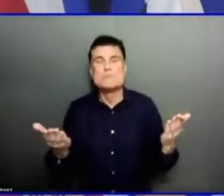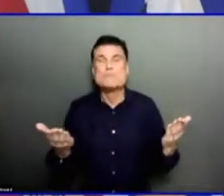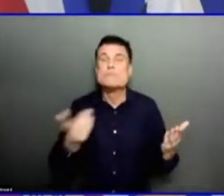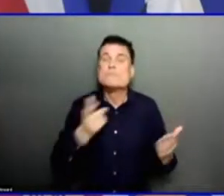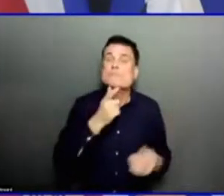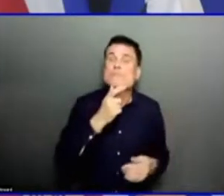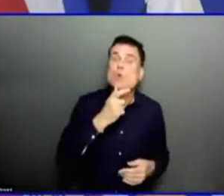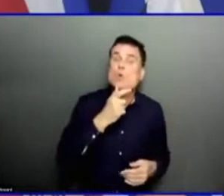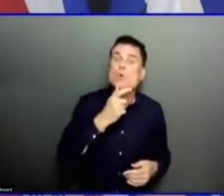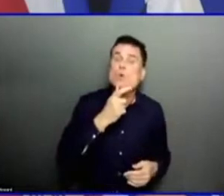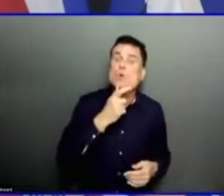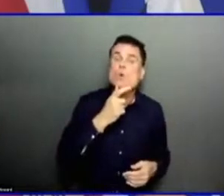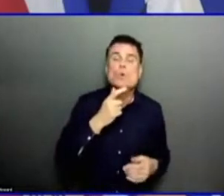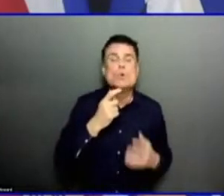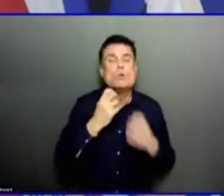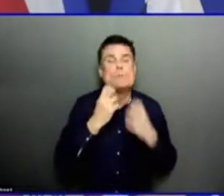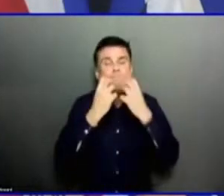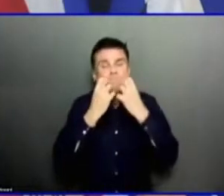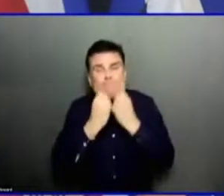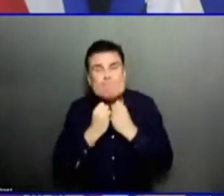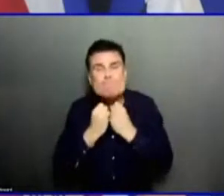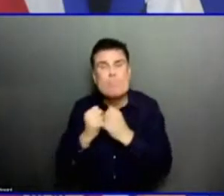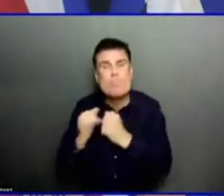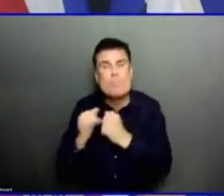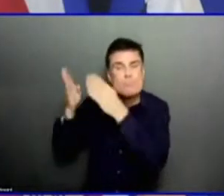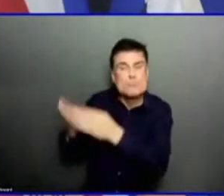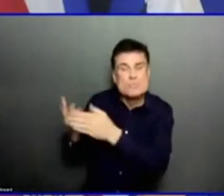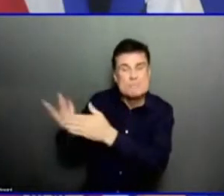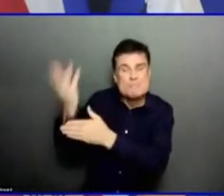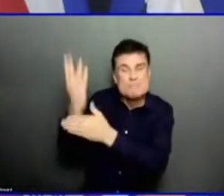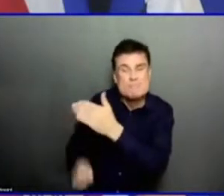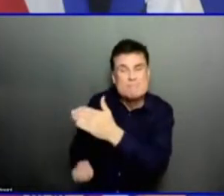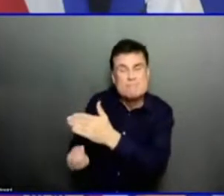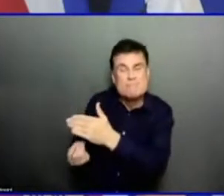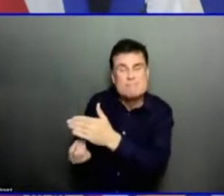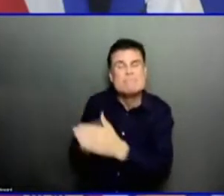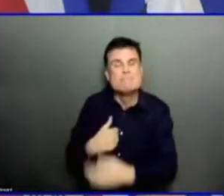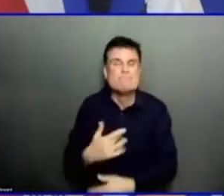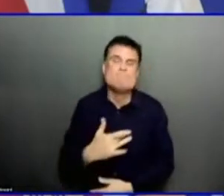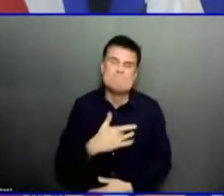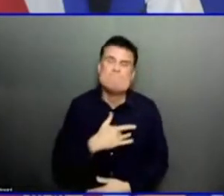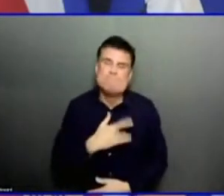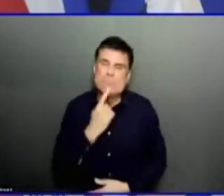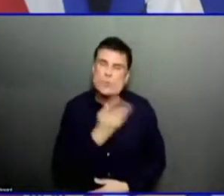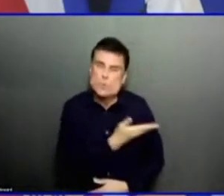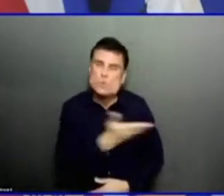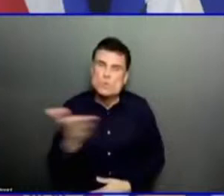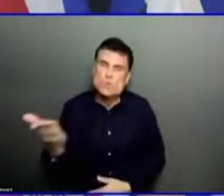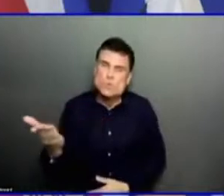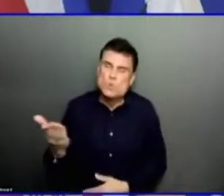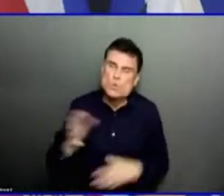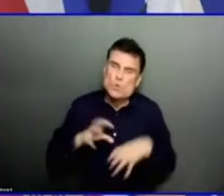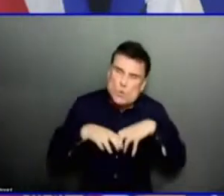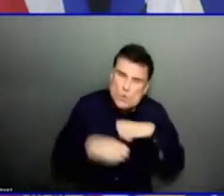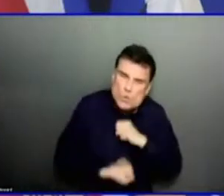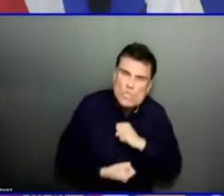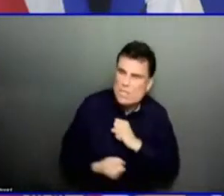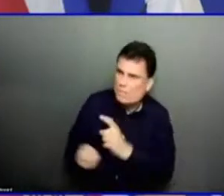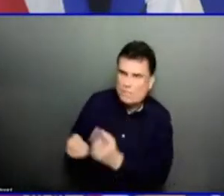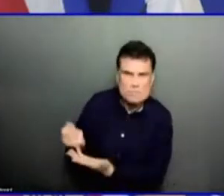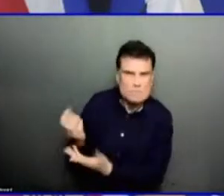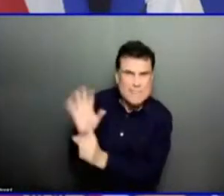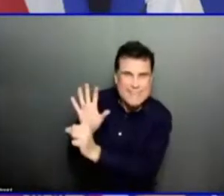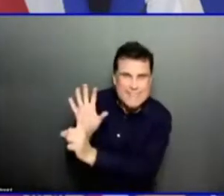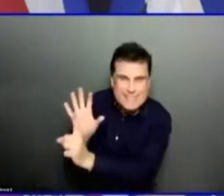is, of course, an extraordinarily challenging time for public health. As Dr. Henry has said, 9,137